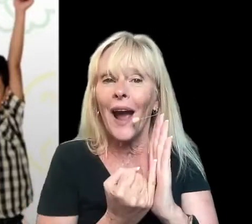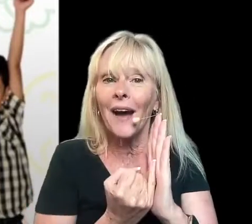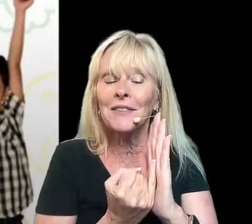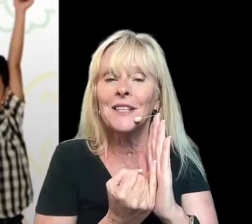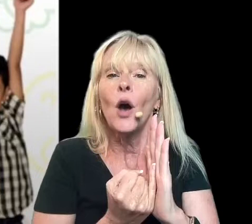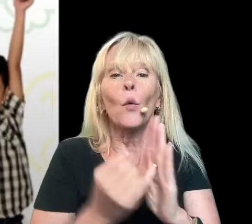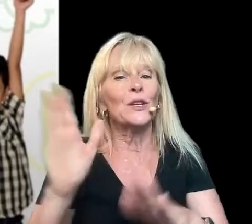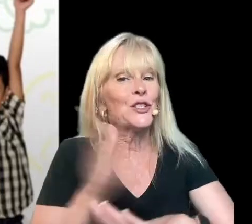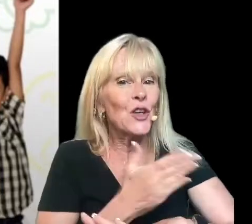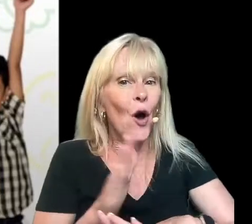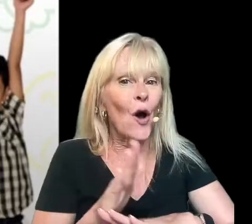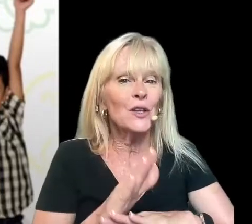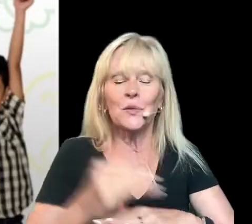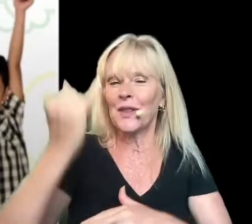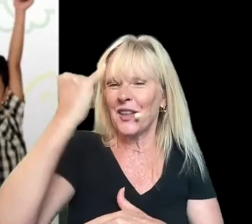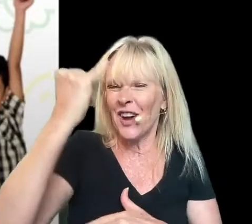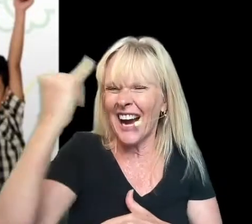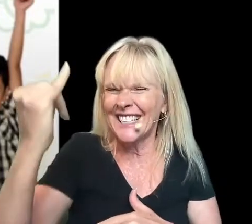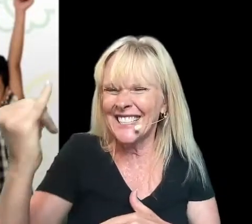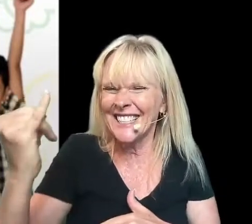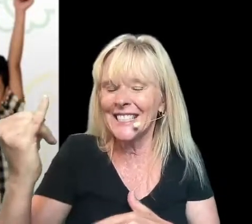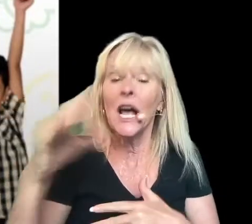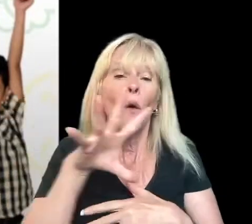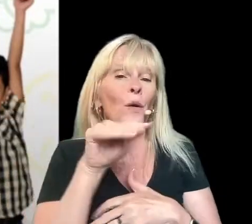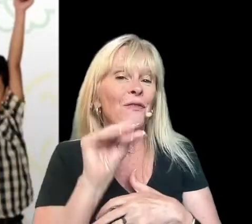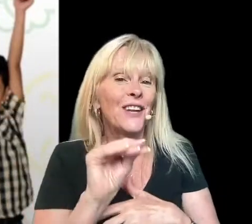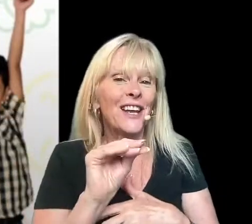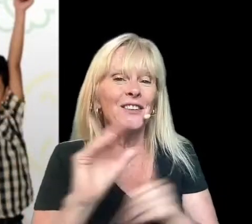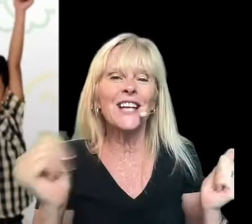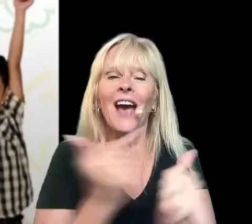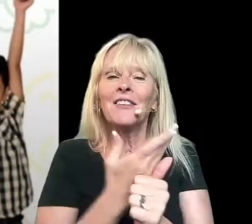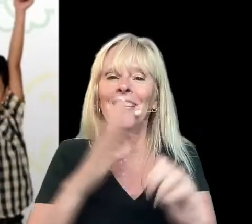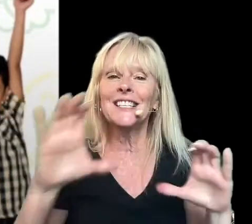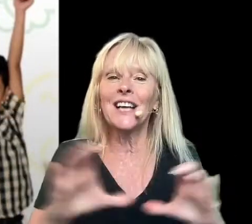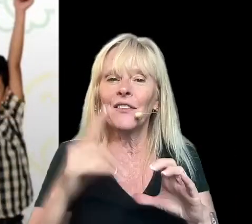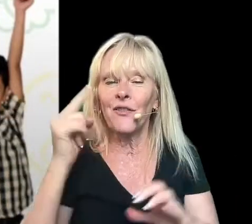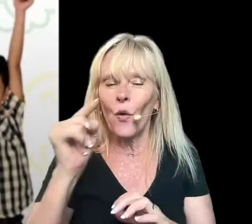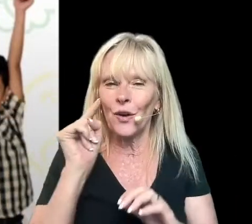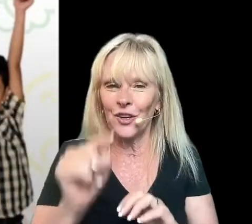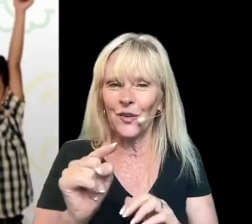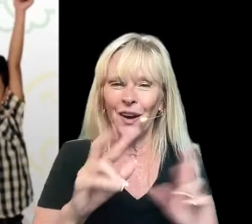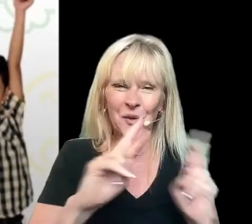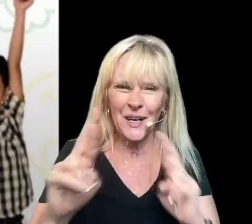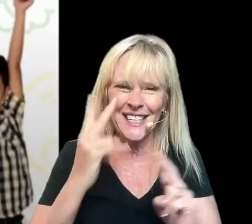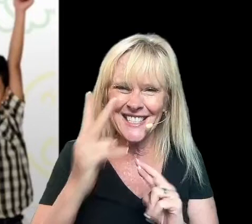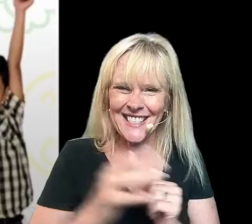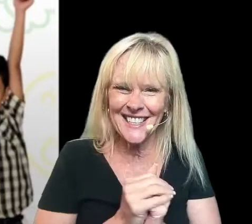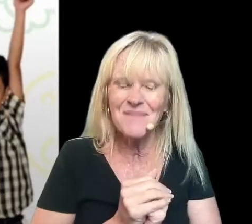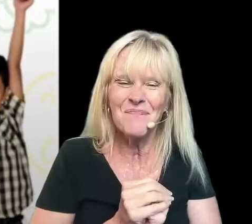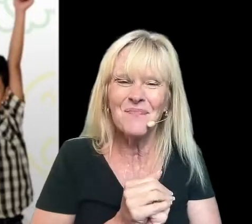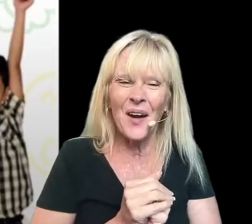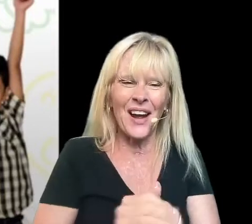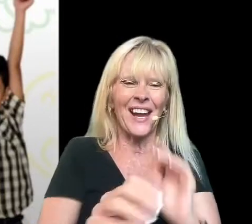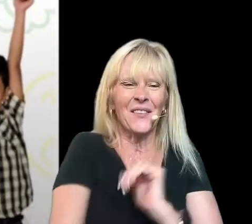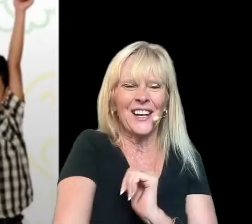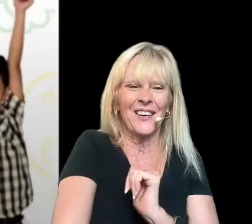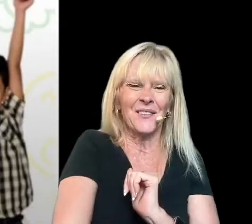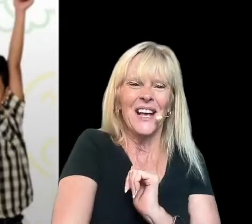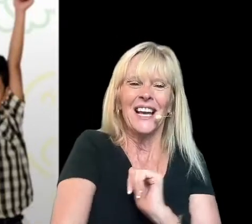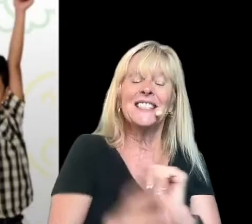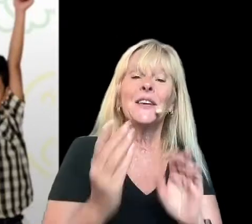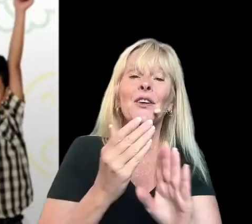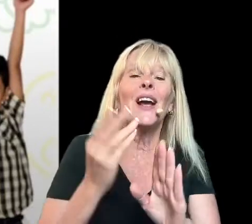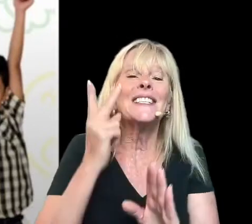with crafts, with songs, with other ideas, with videos, everything done for you. Are you ready to see it? Okay, here we